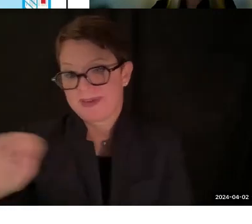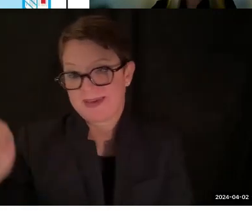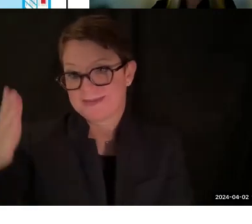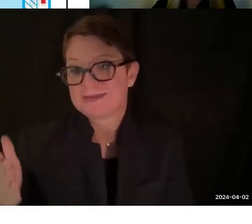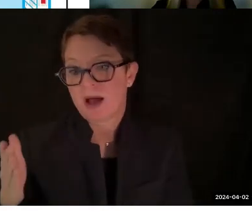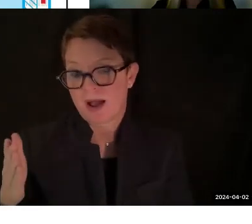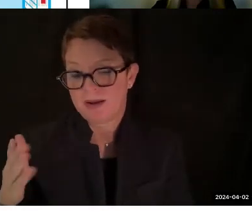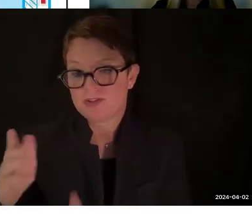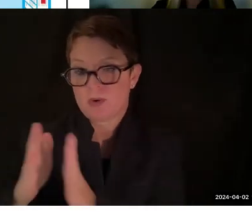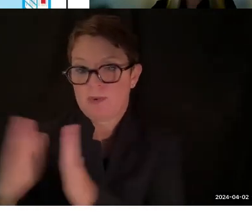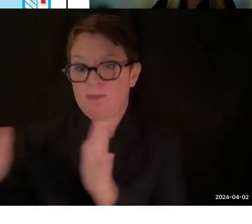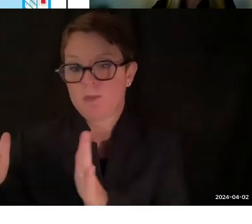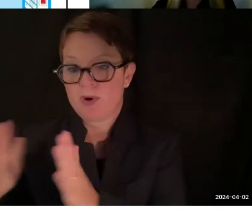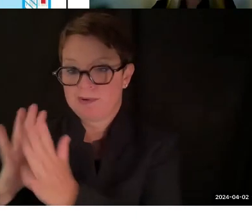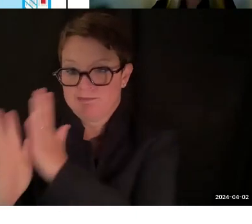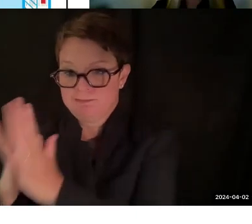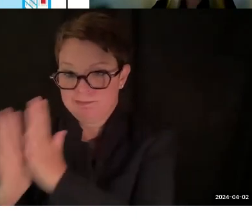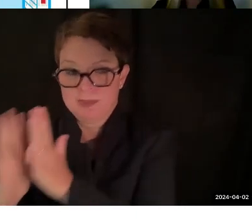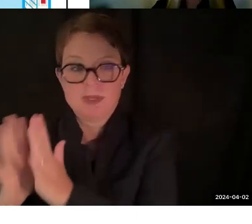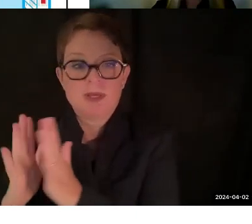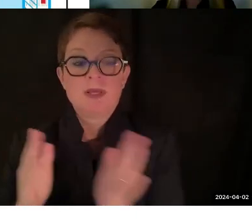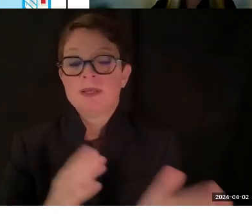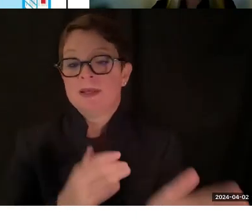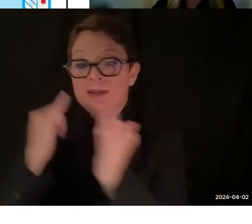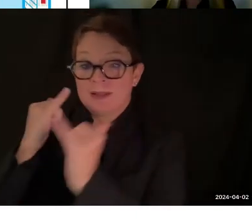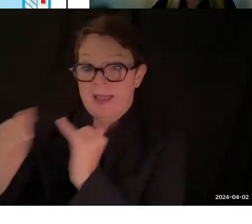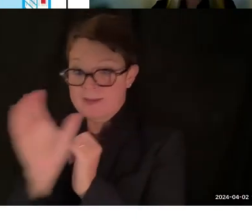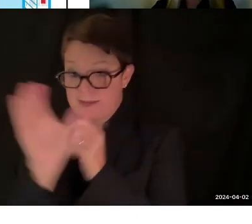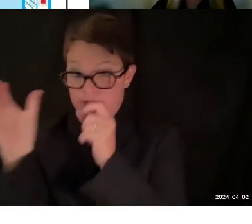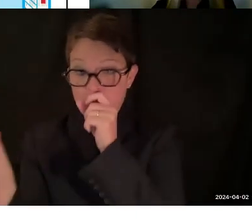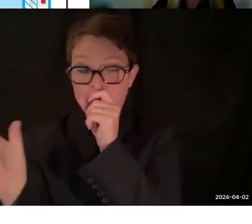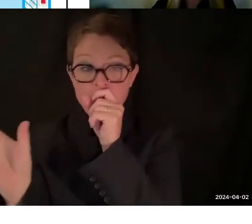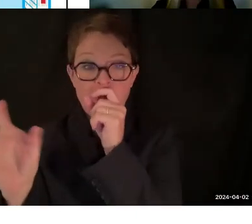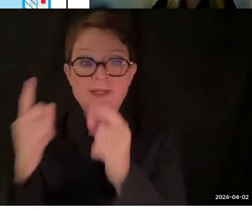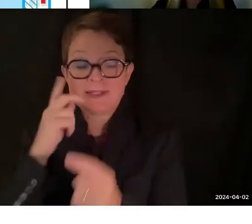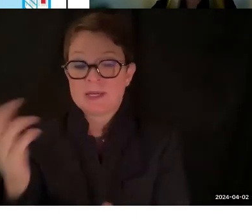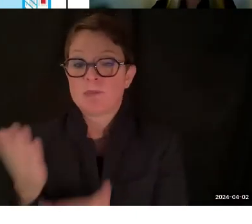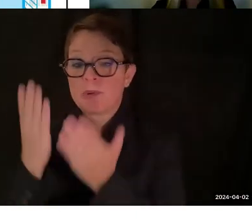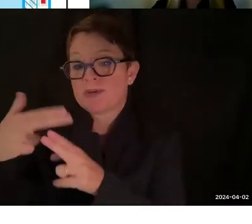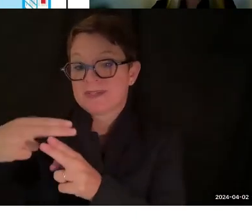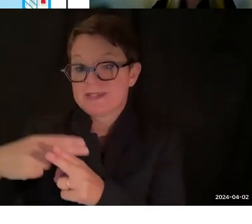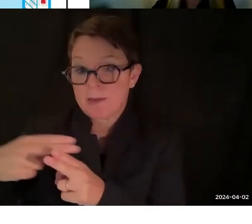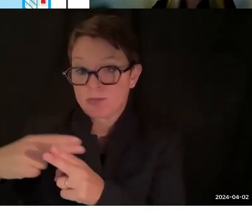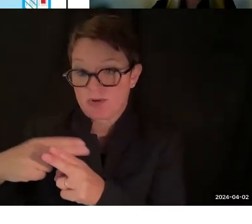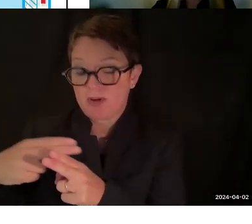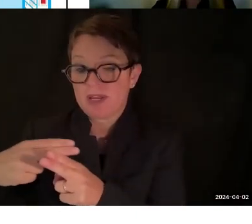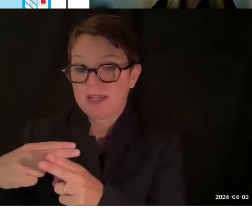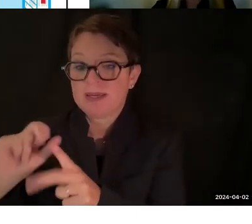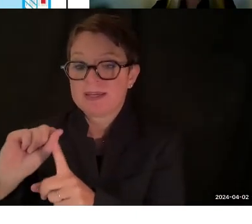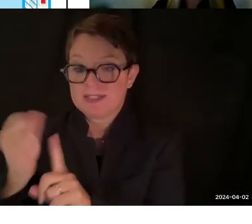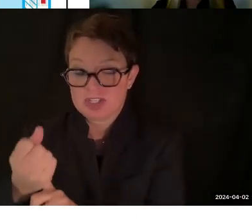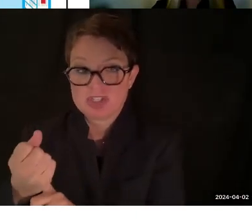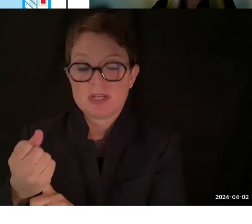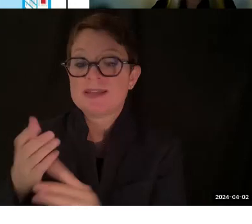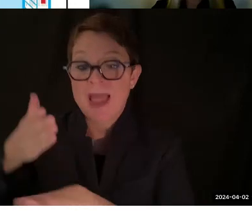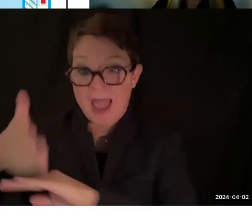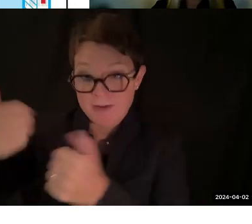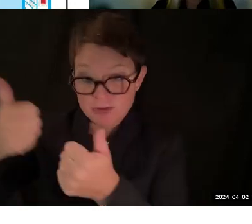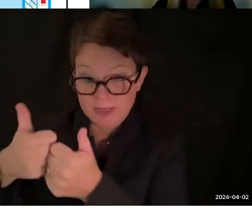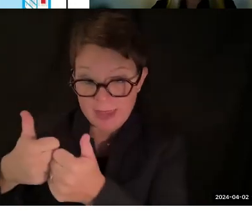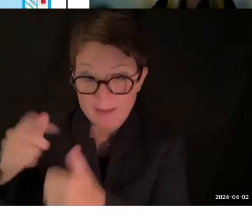side of 10th Street. And then again, on the far side, you're seeing the proposed temporary condition. So this is